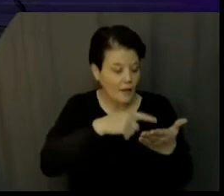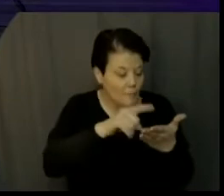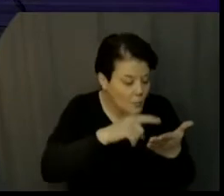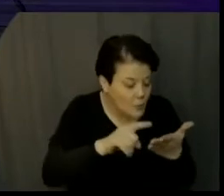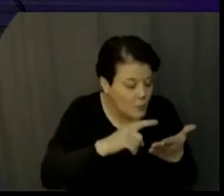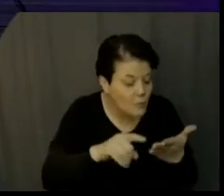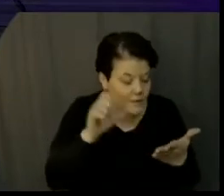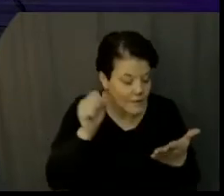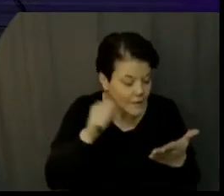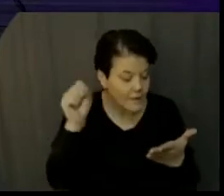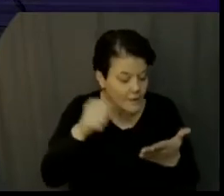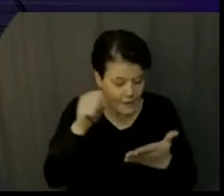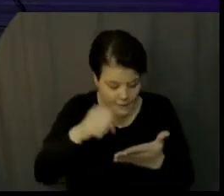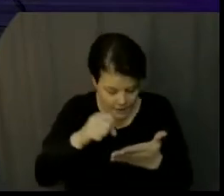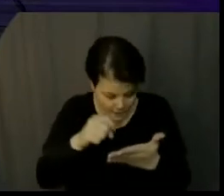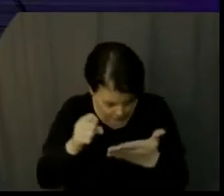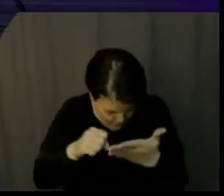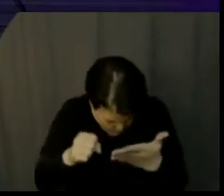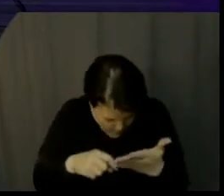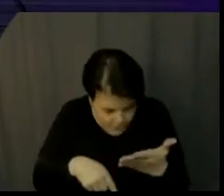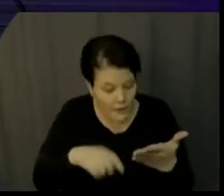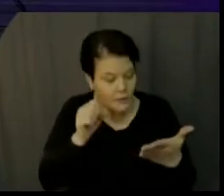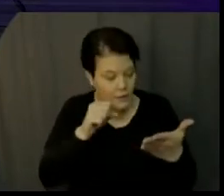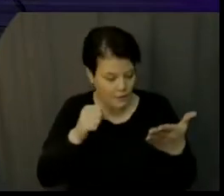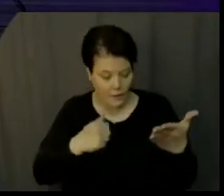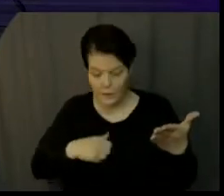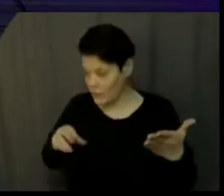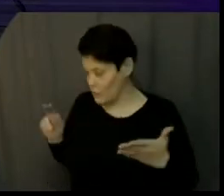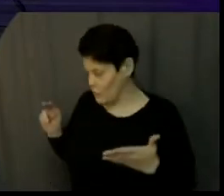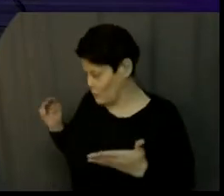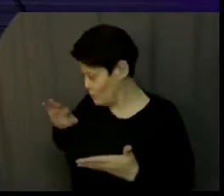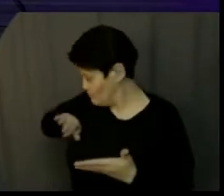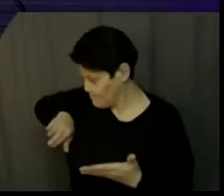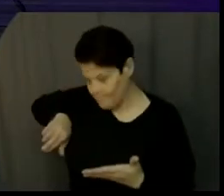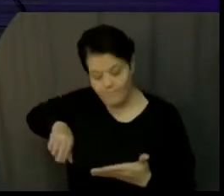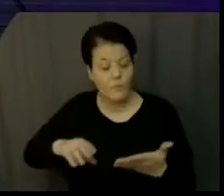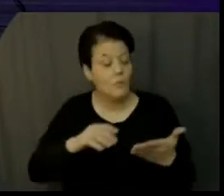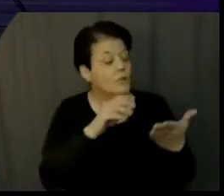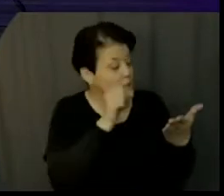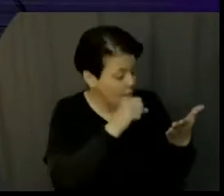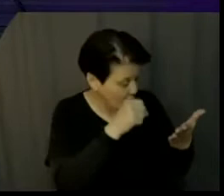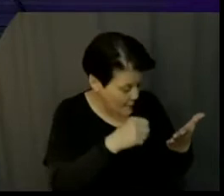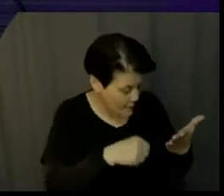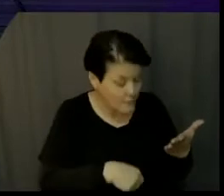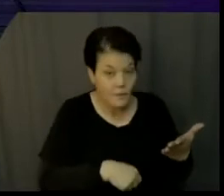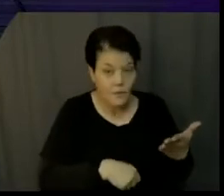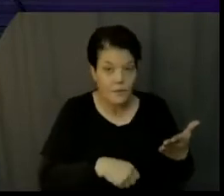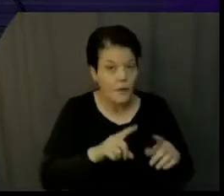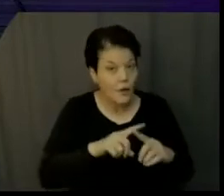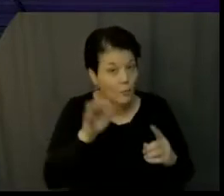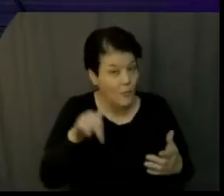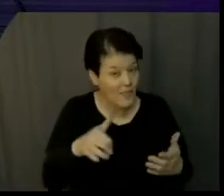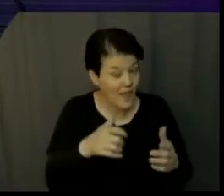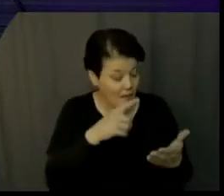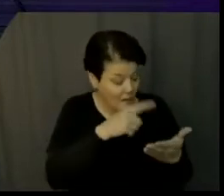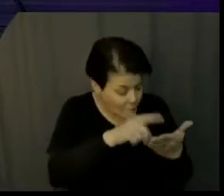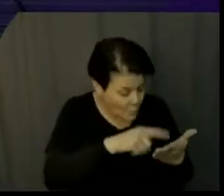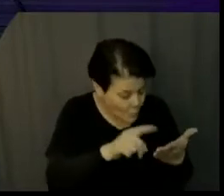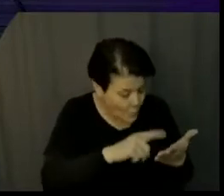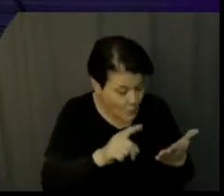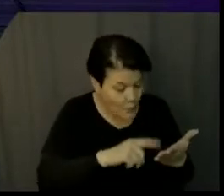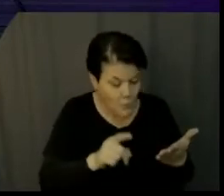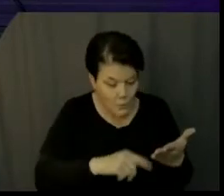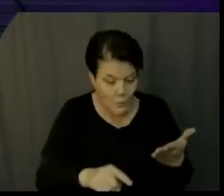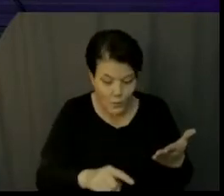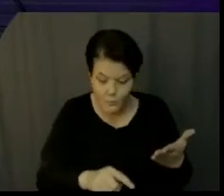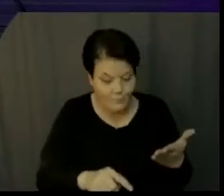and make sure that you look like the right Christian, legalism can never sustain a meaningful journey of grace.